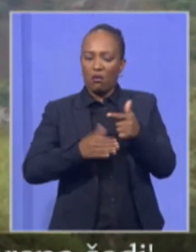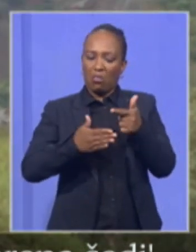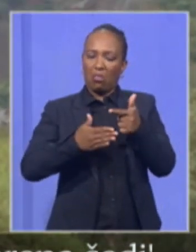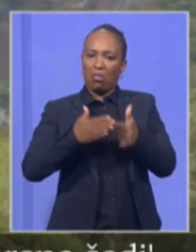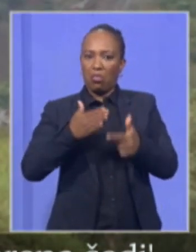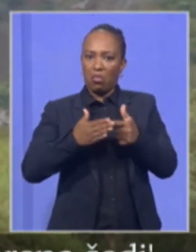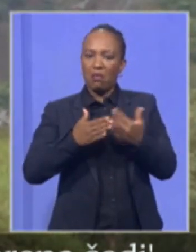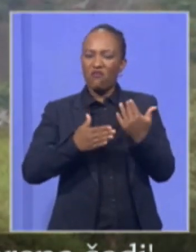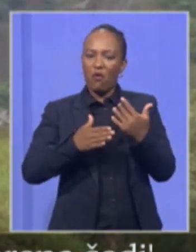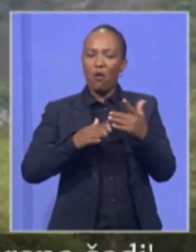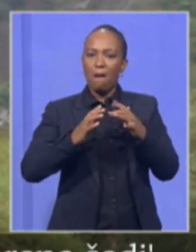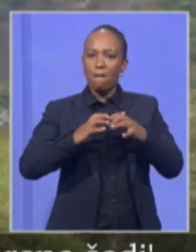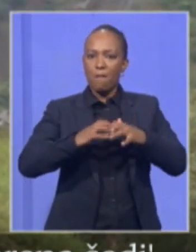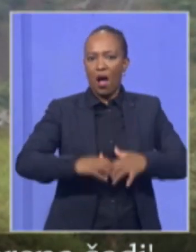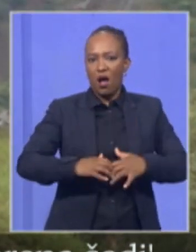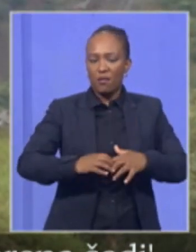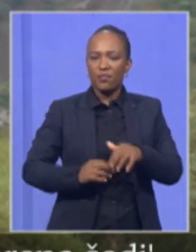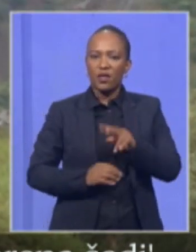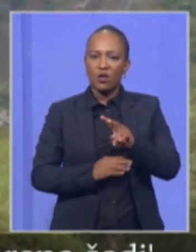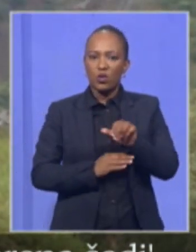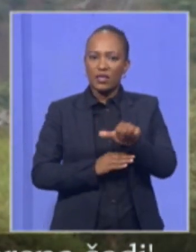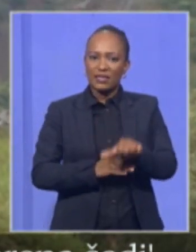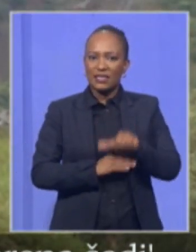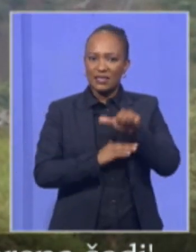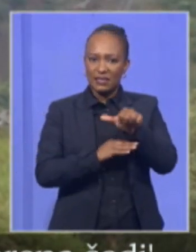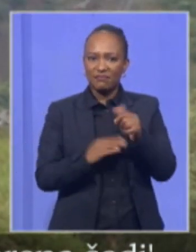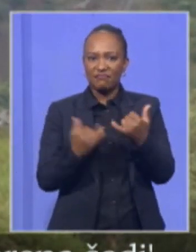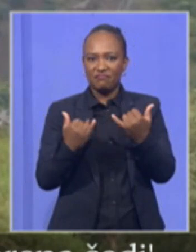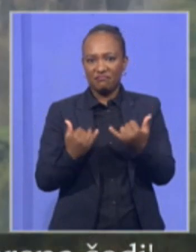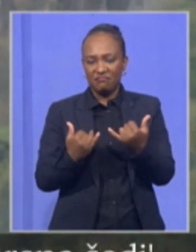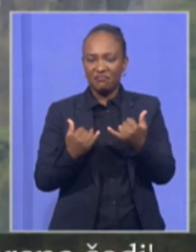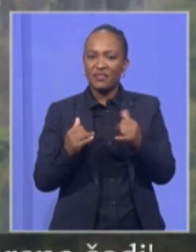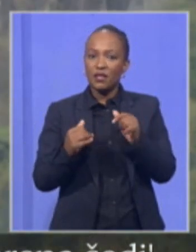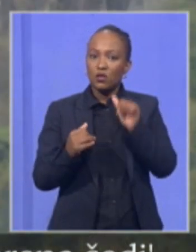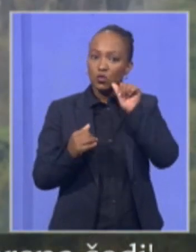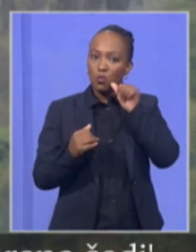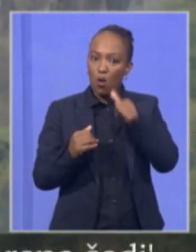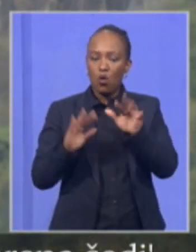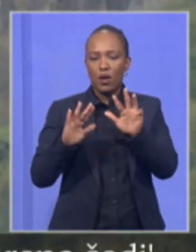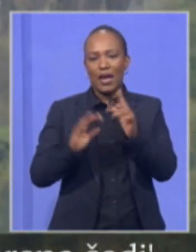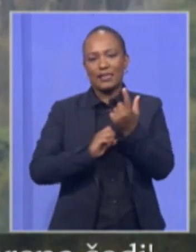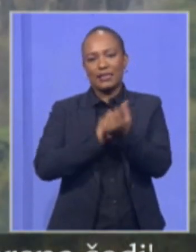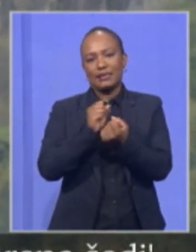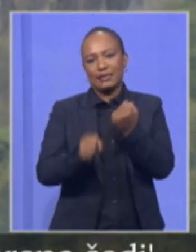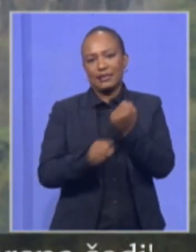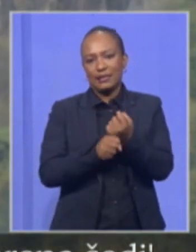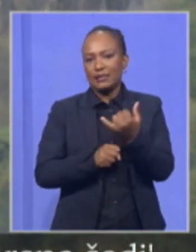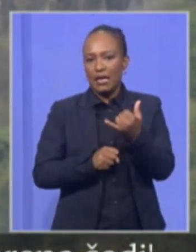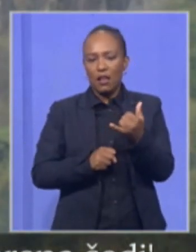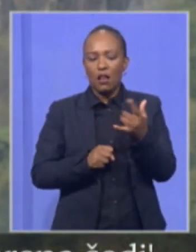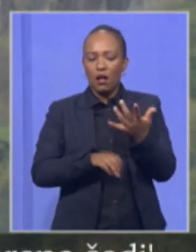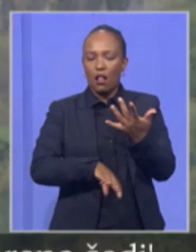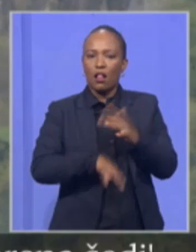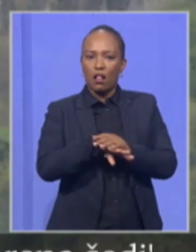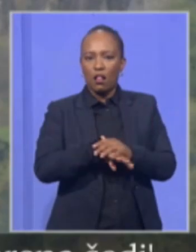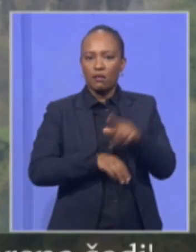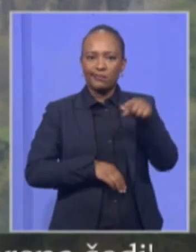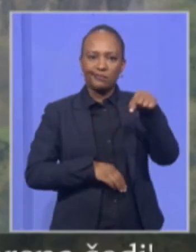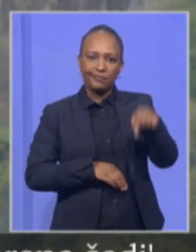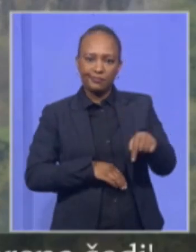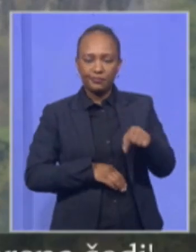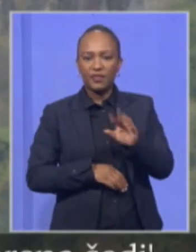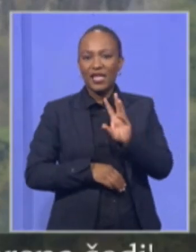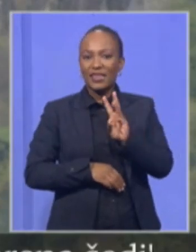wa 2010. Go sasa go tla be go hlatha mengwaga e senyane ge e sa le masetlapelo ao a hlaga. Ka labone go letetše